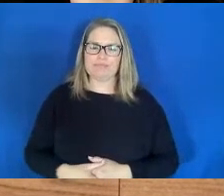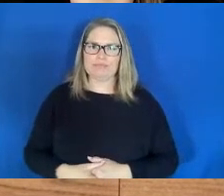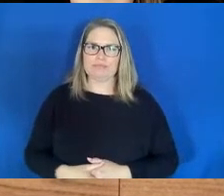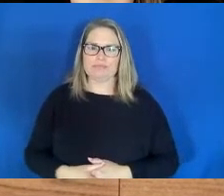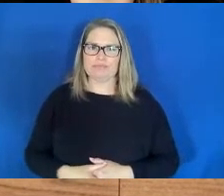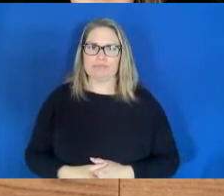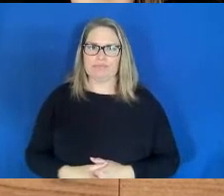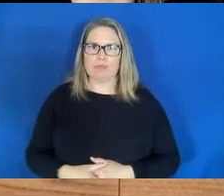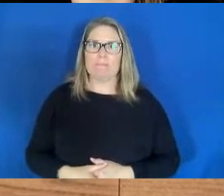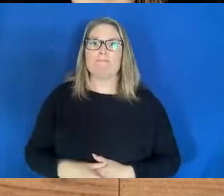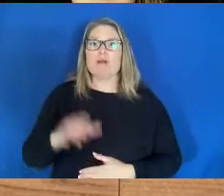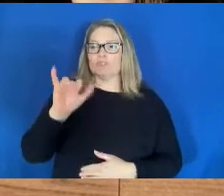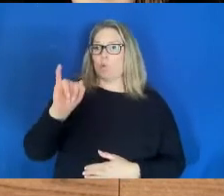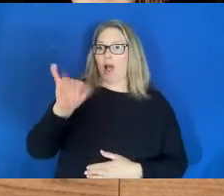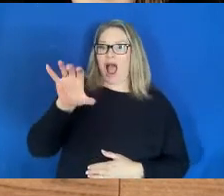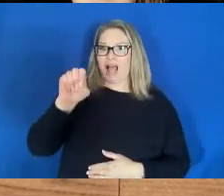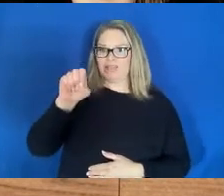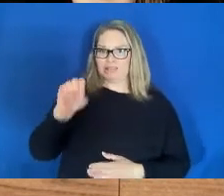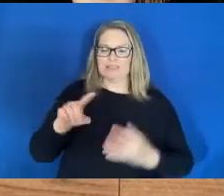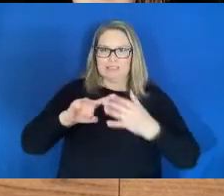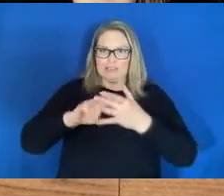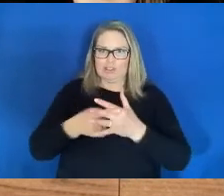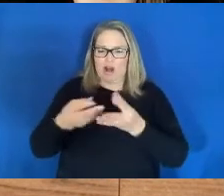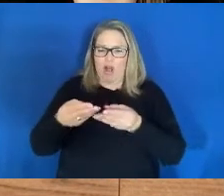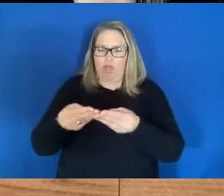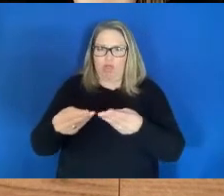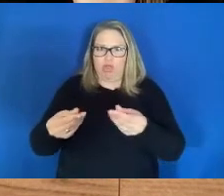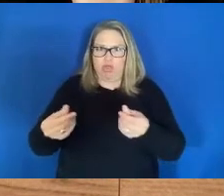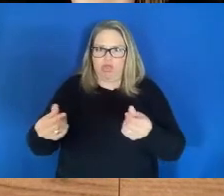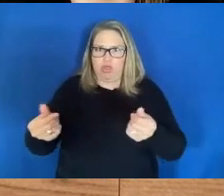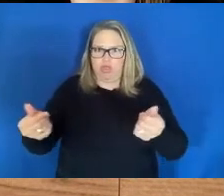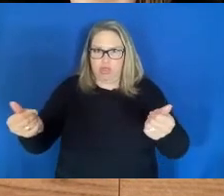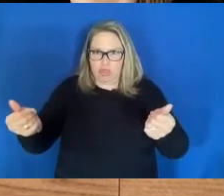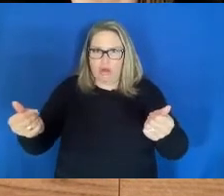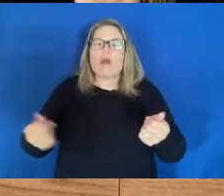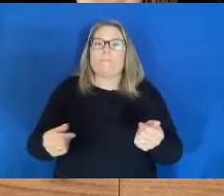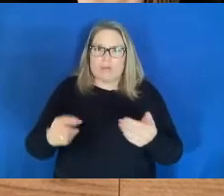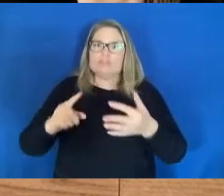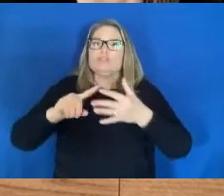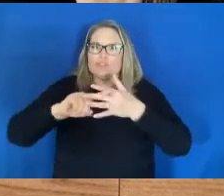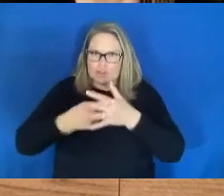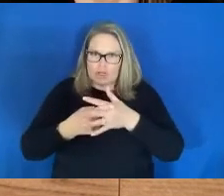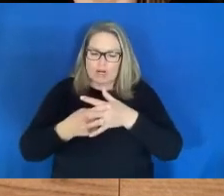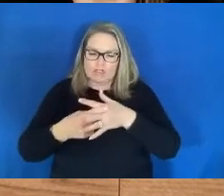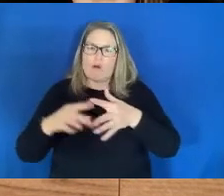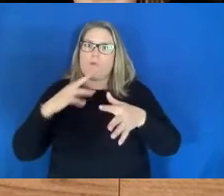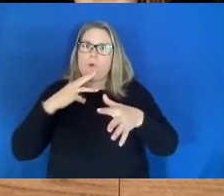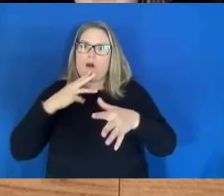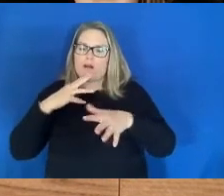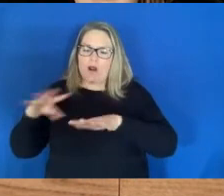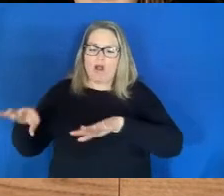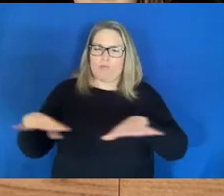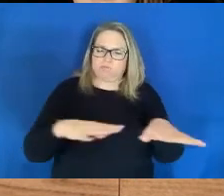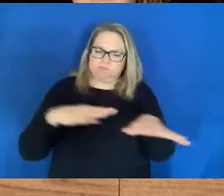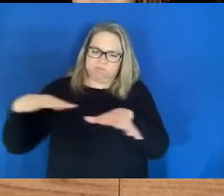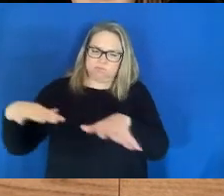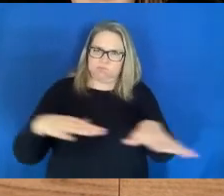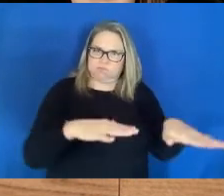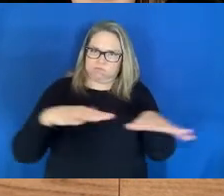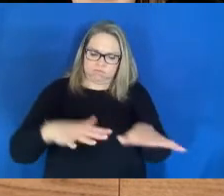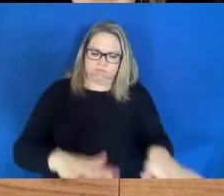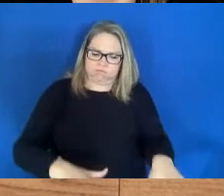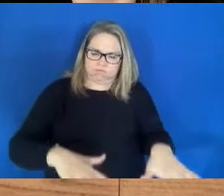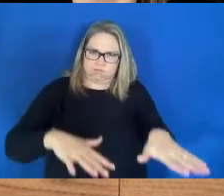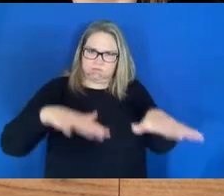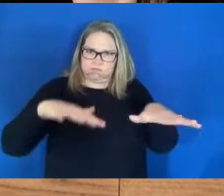As ice begins to break up, ice jams can occur, causing rapid water rise